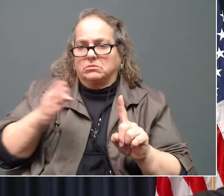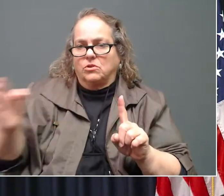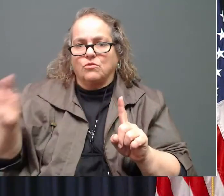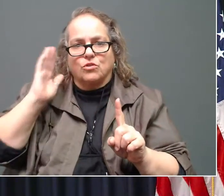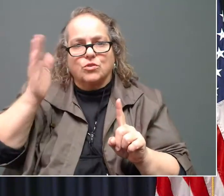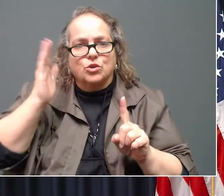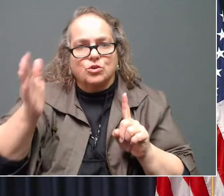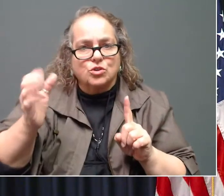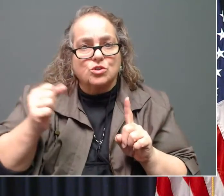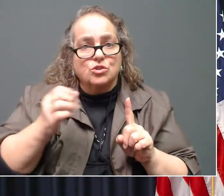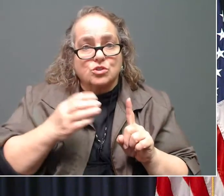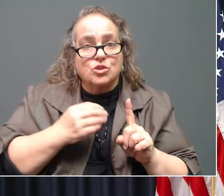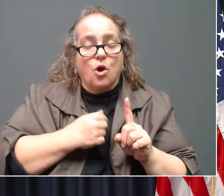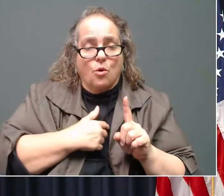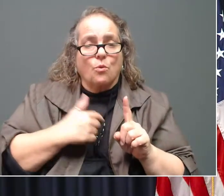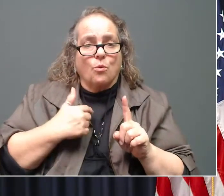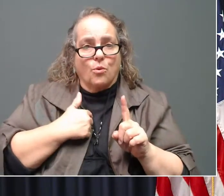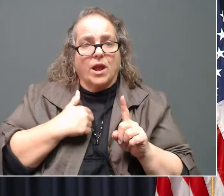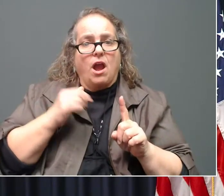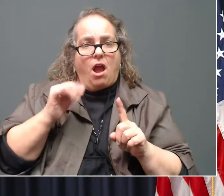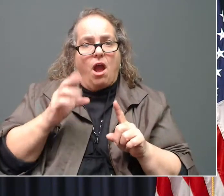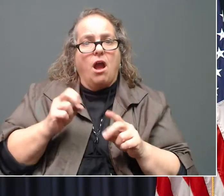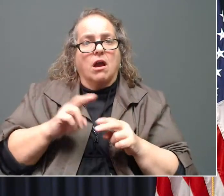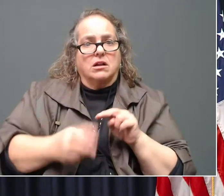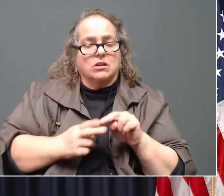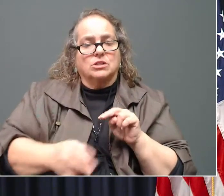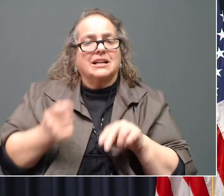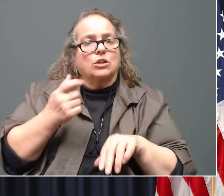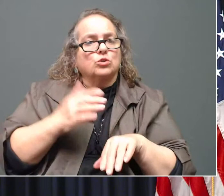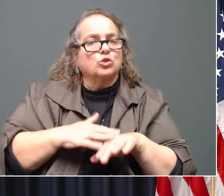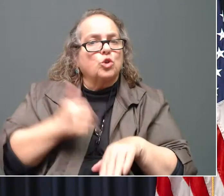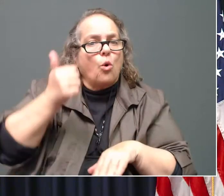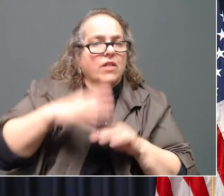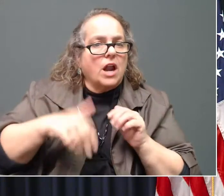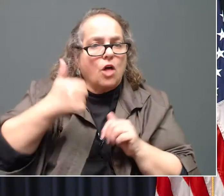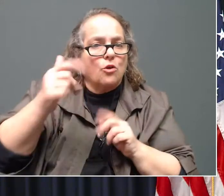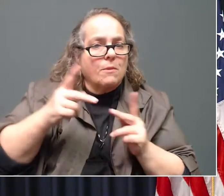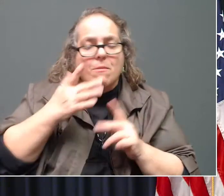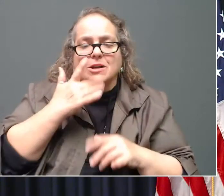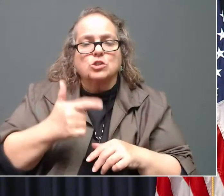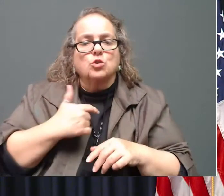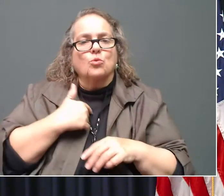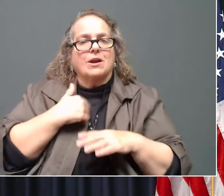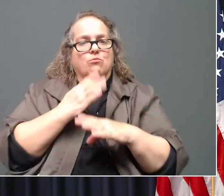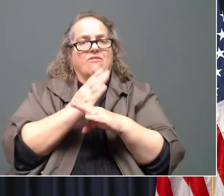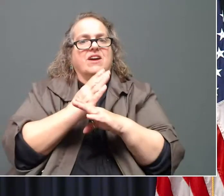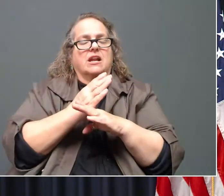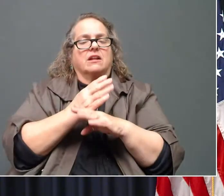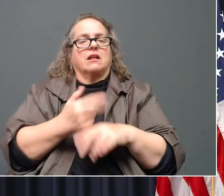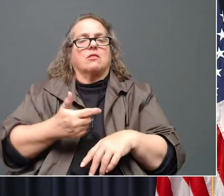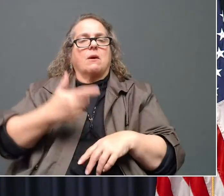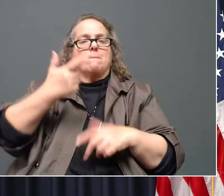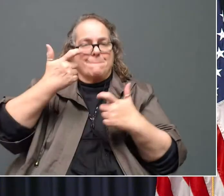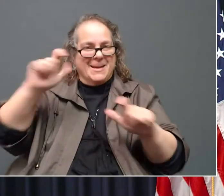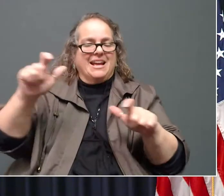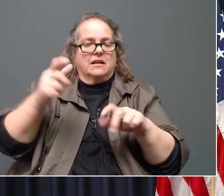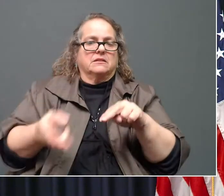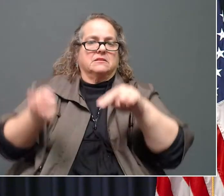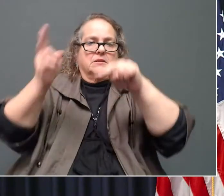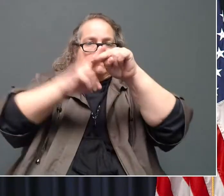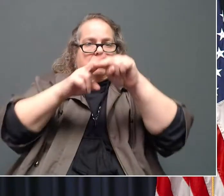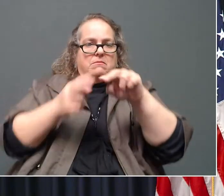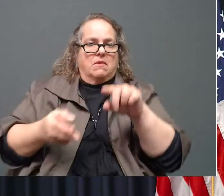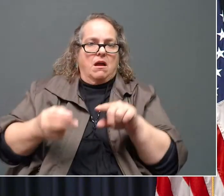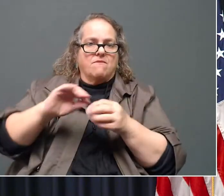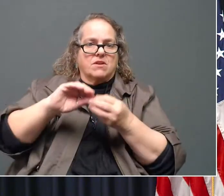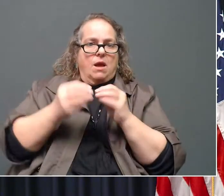burning off a little slower than other places did because we prevented that massive spike that would have overwhelmed our